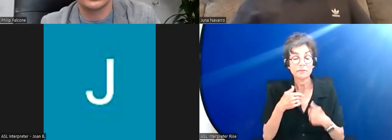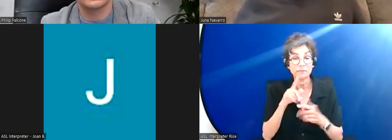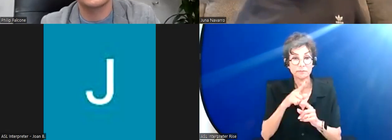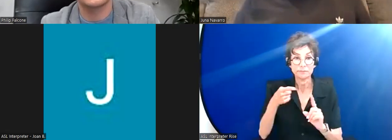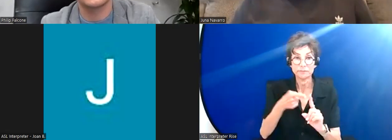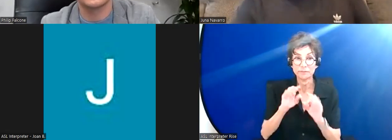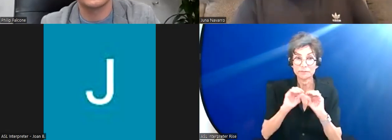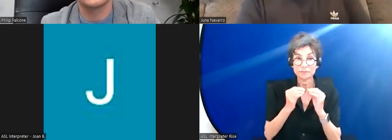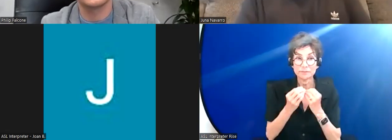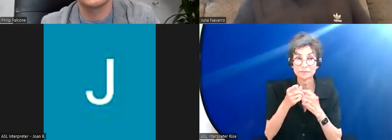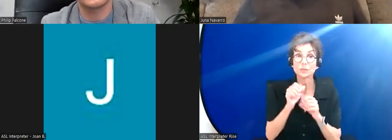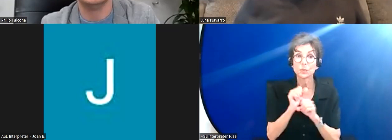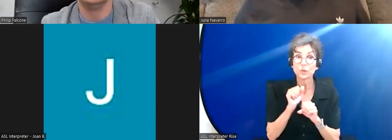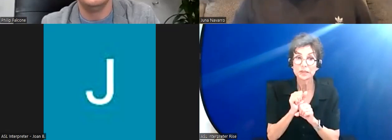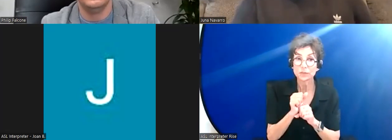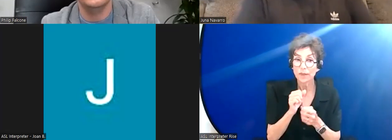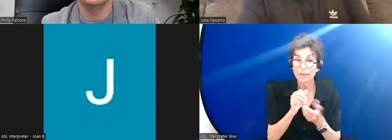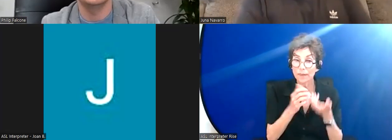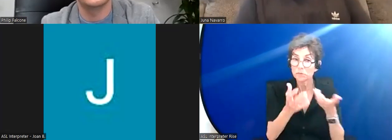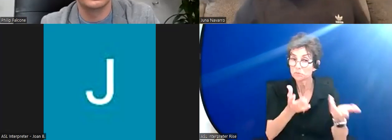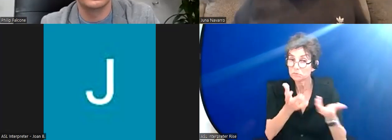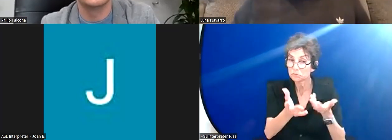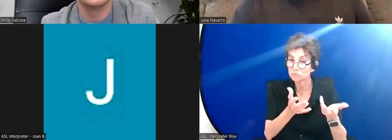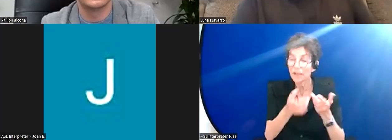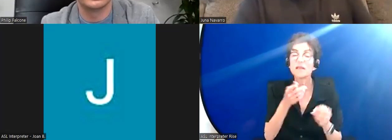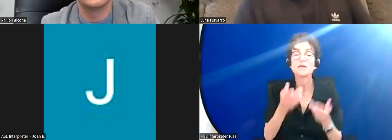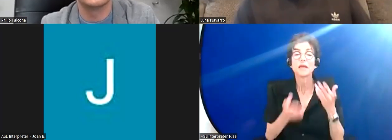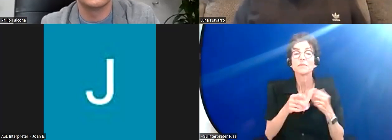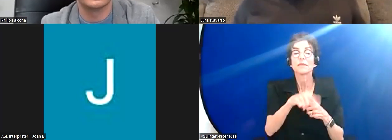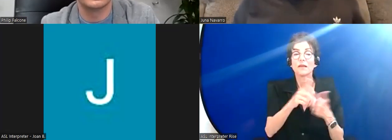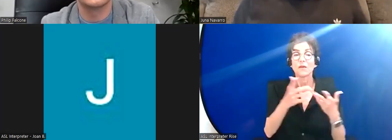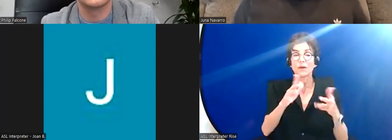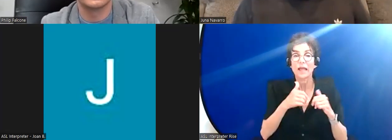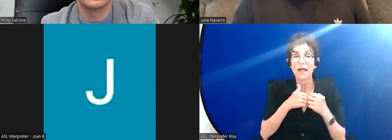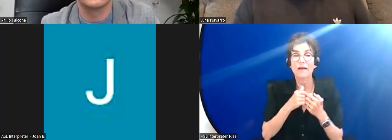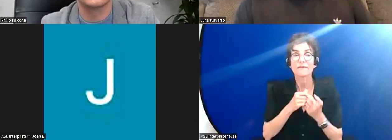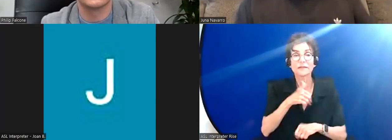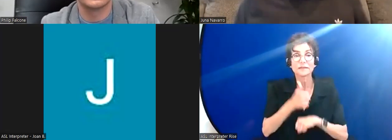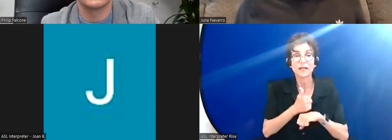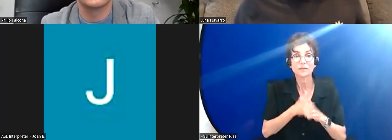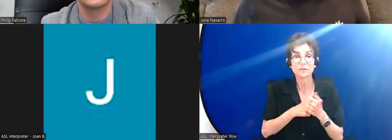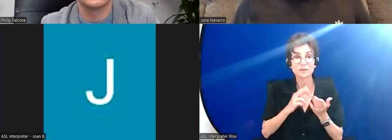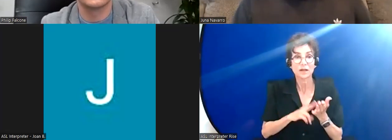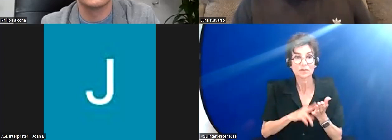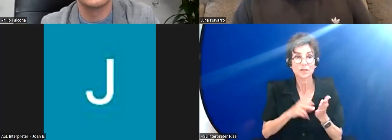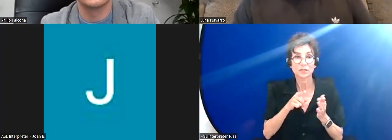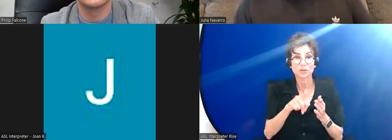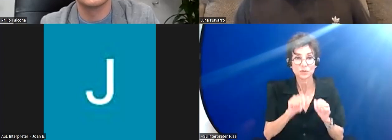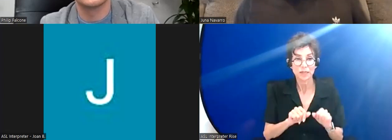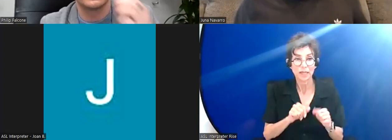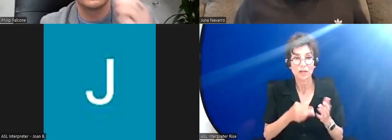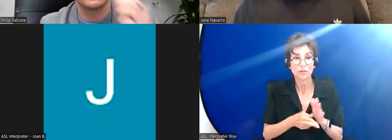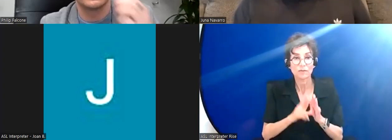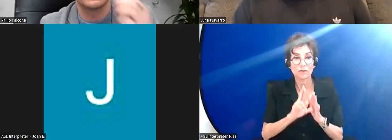with, they may already have established contracts that you can look at and review. And